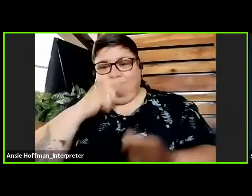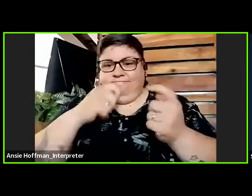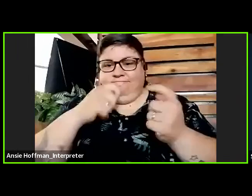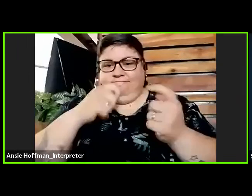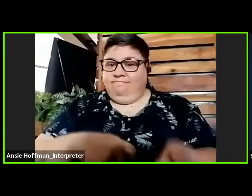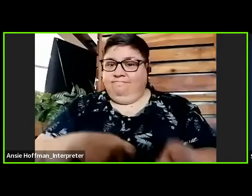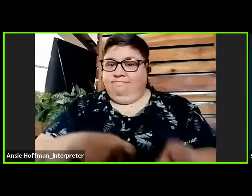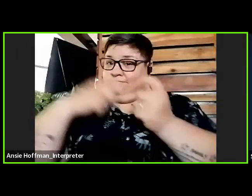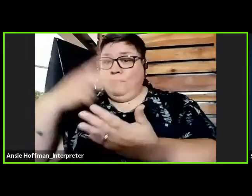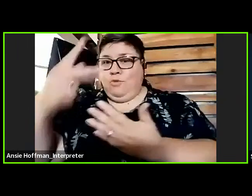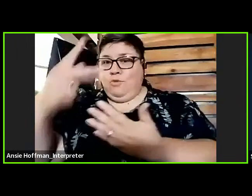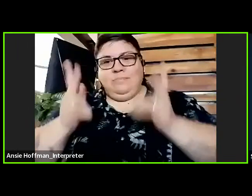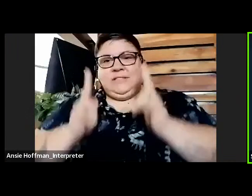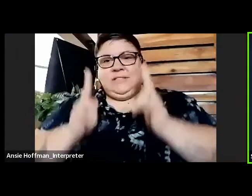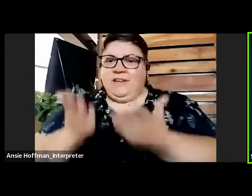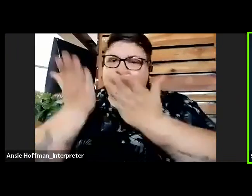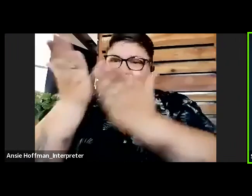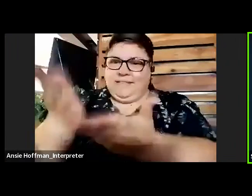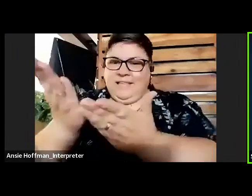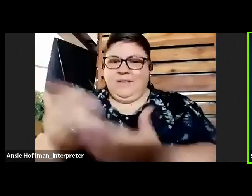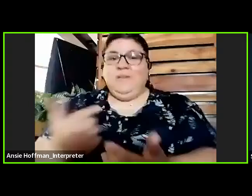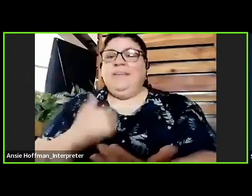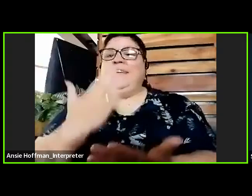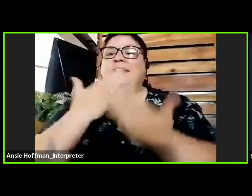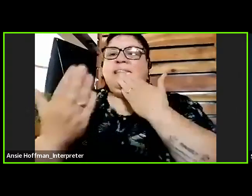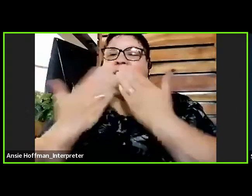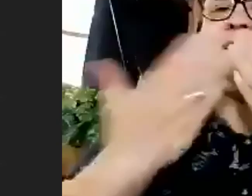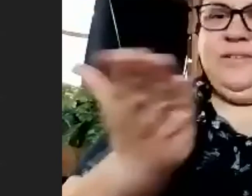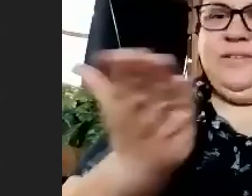program director. I thank you.